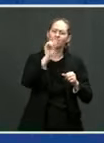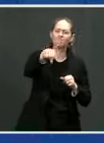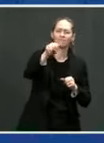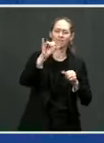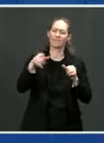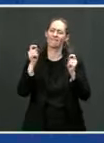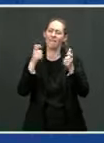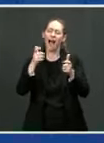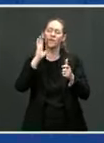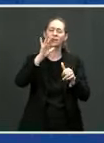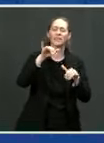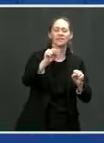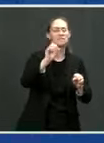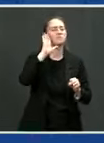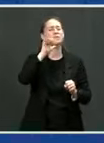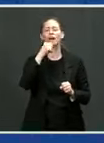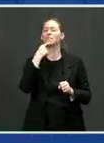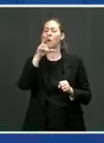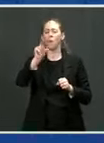You know,